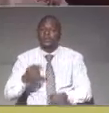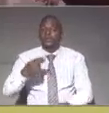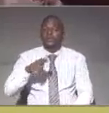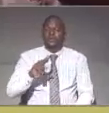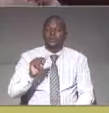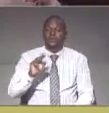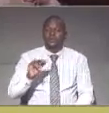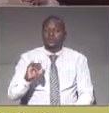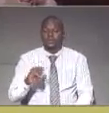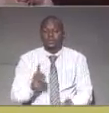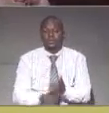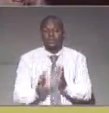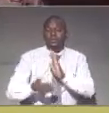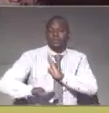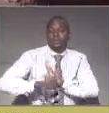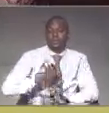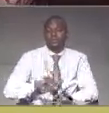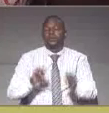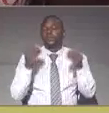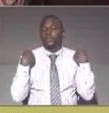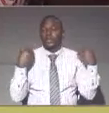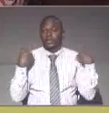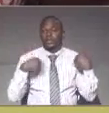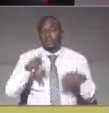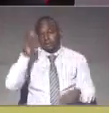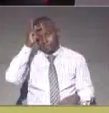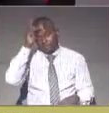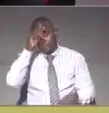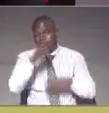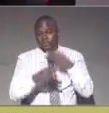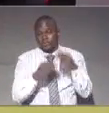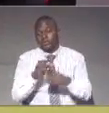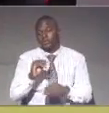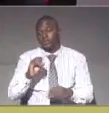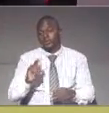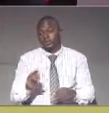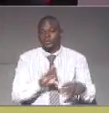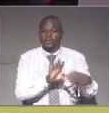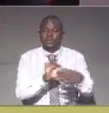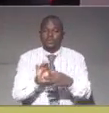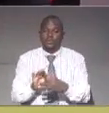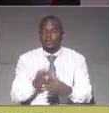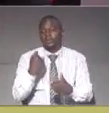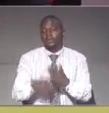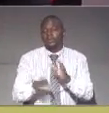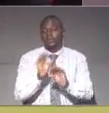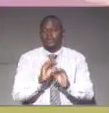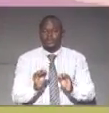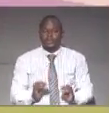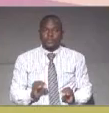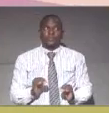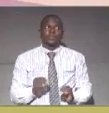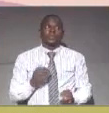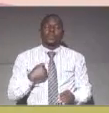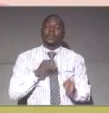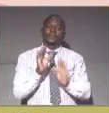and cultivate professionals with practical skills for the world and ICT chain without charge. The program